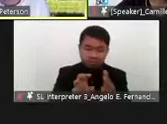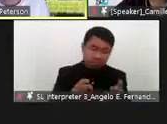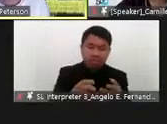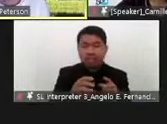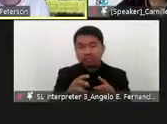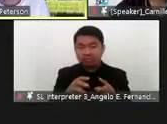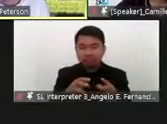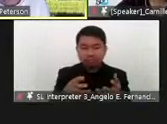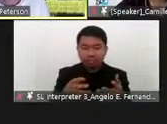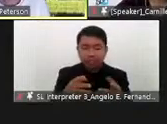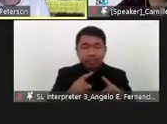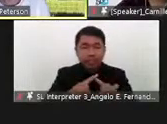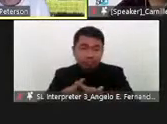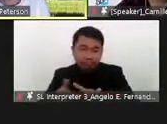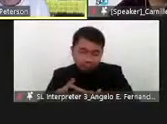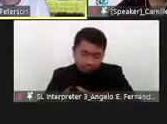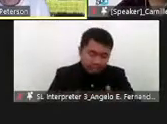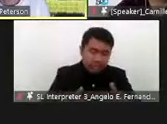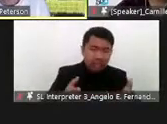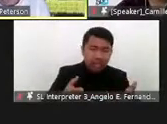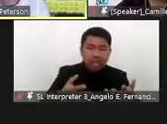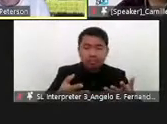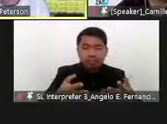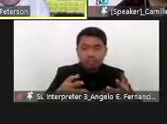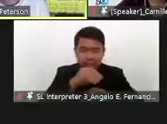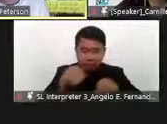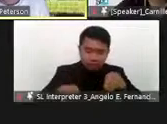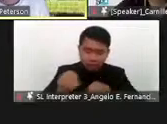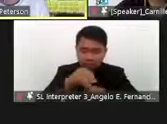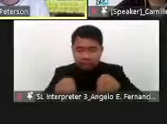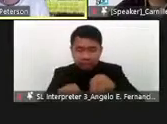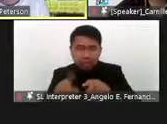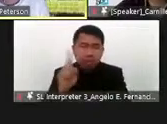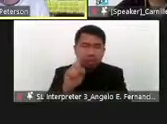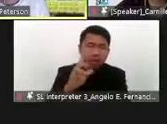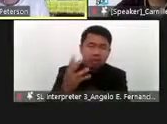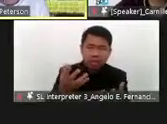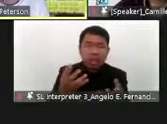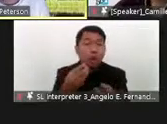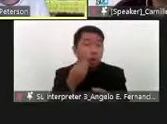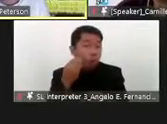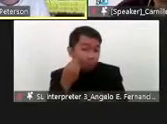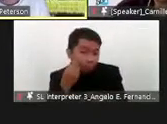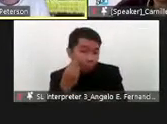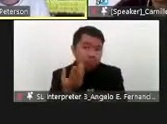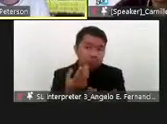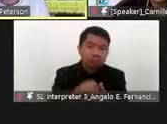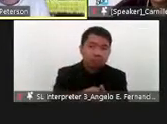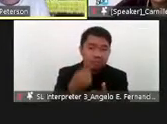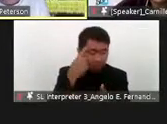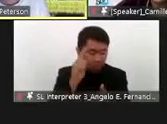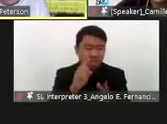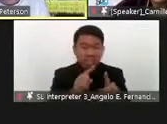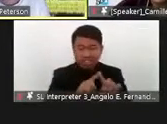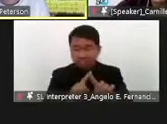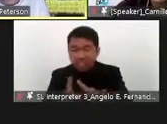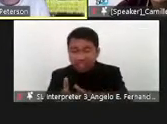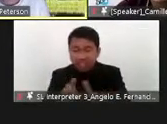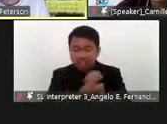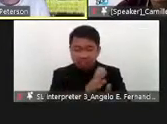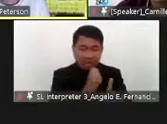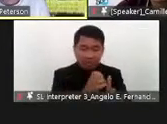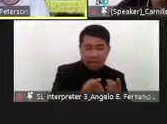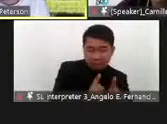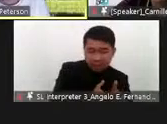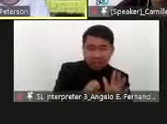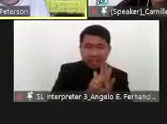course, they're living in a low, more low-tech environment. So that helps too. They're not rebuilding resort hotels along the coast,